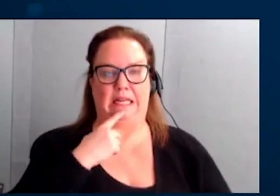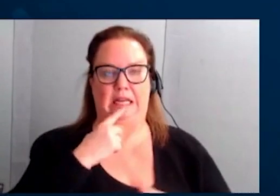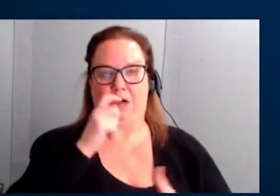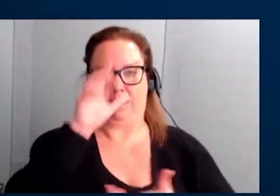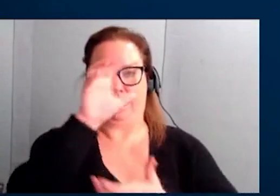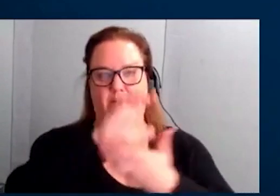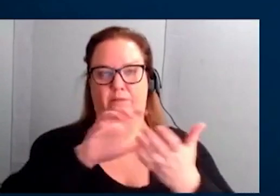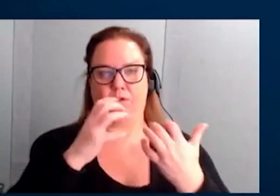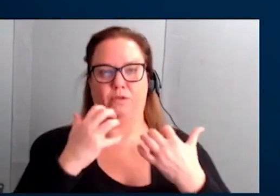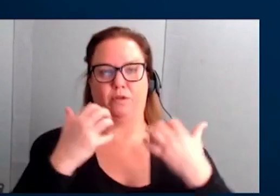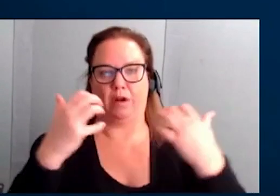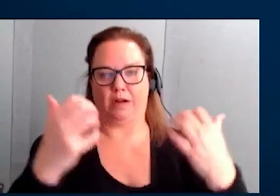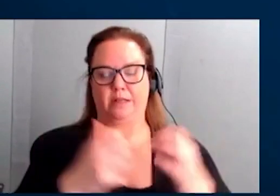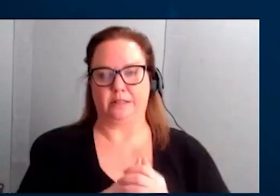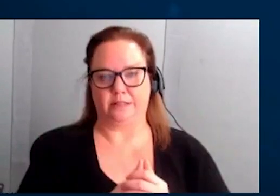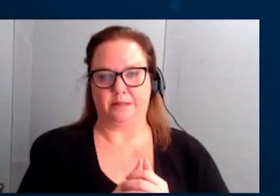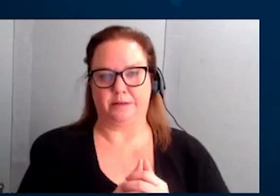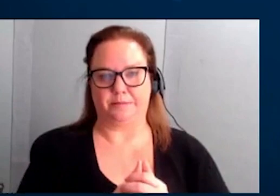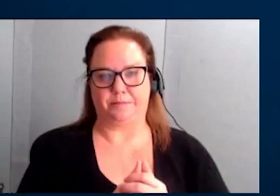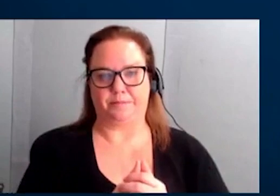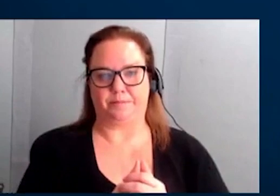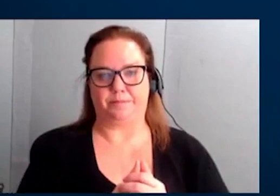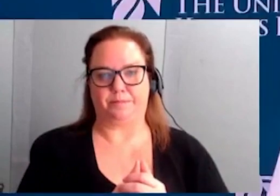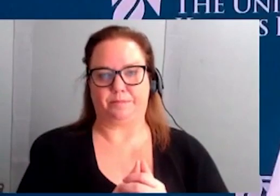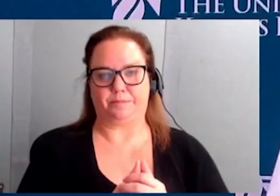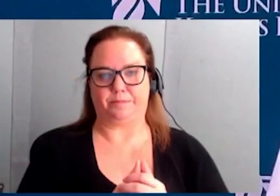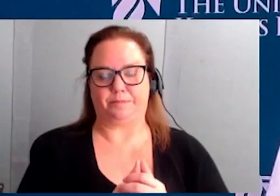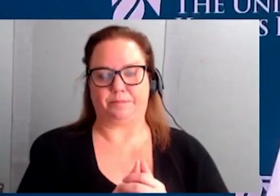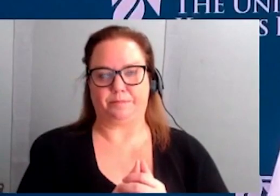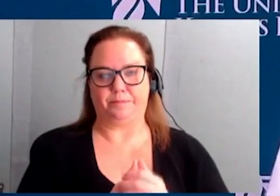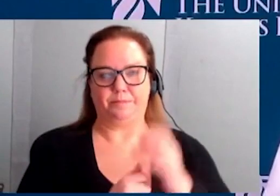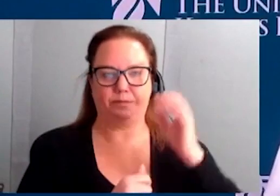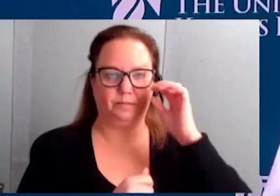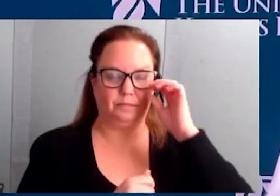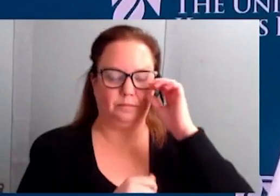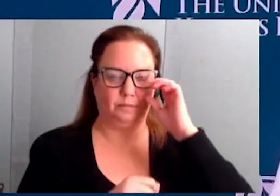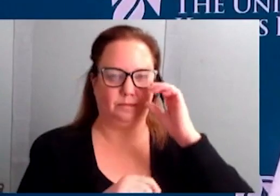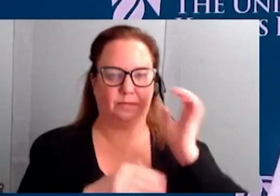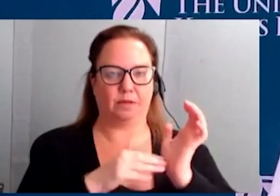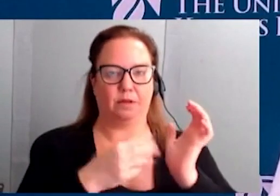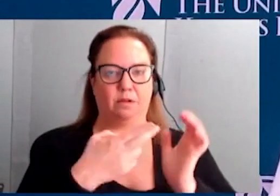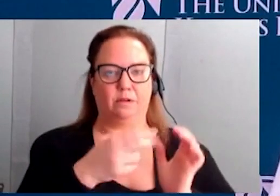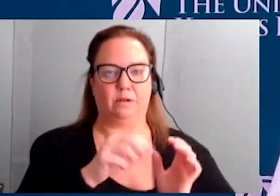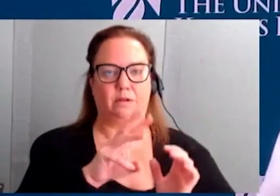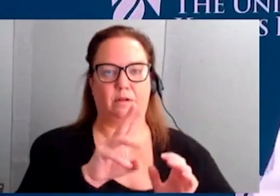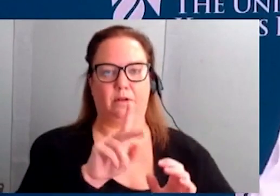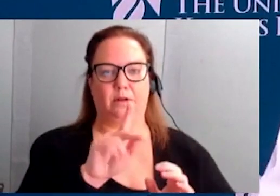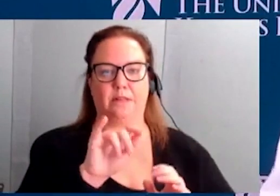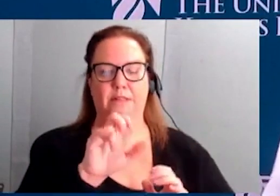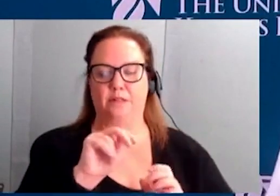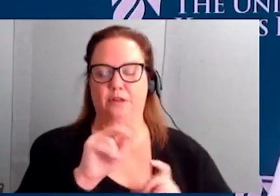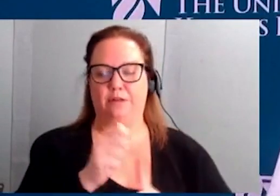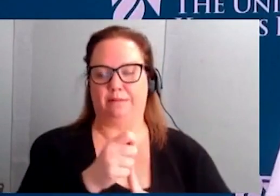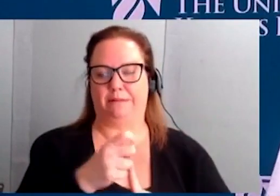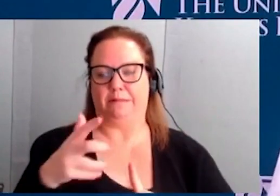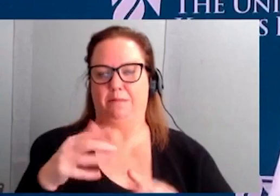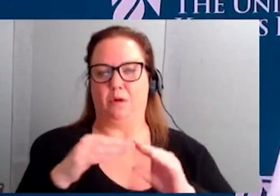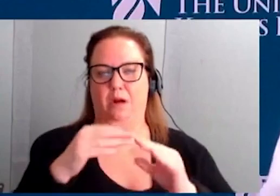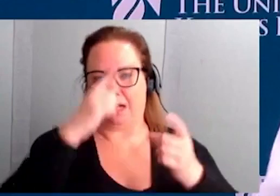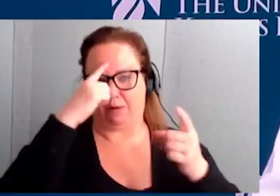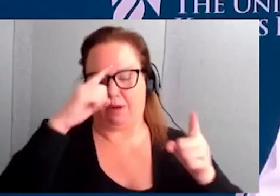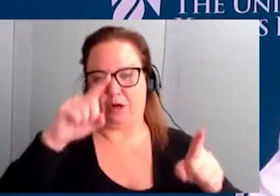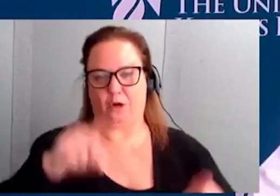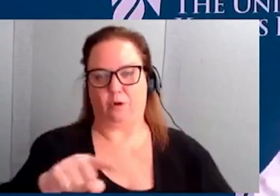true. So Dr. Hawkinson, you can elaborate more, but I would agree in